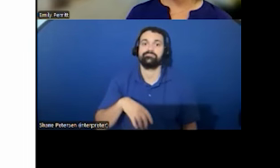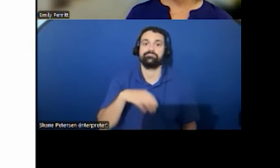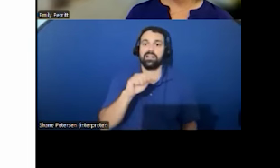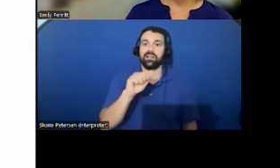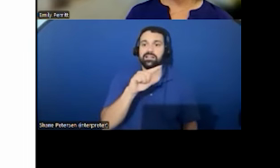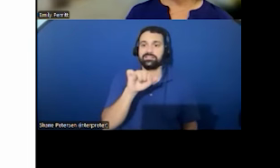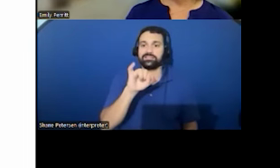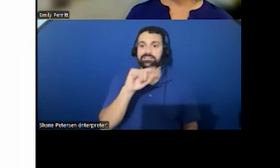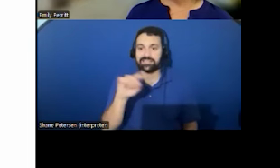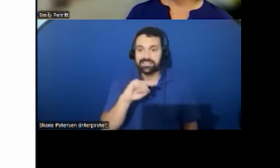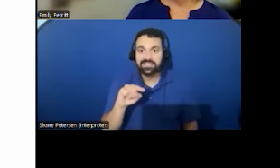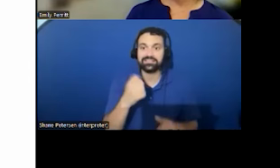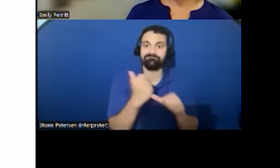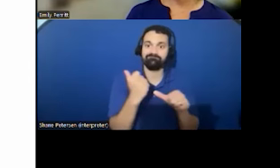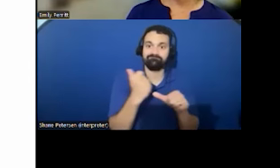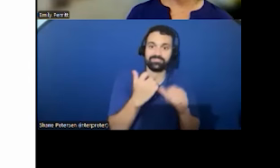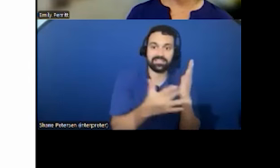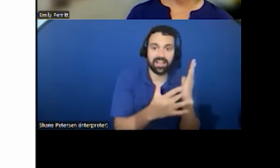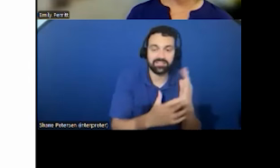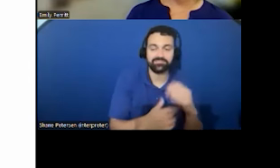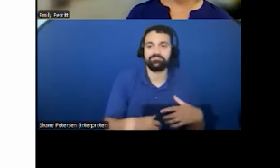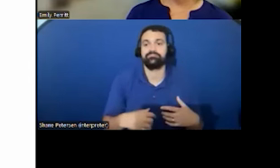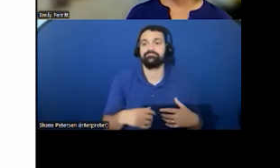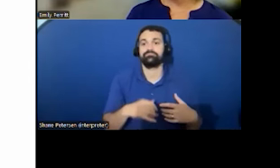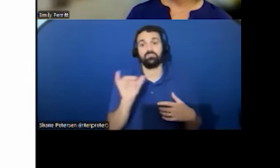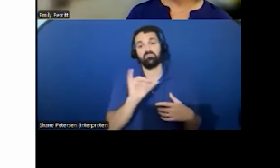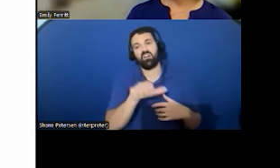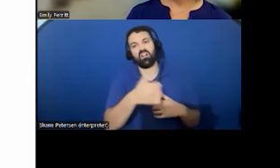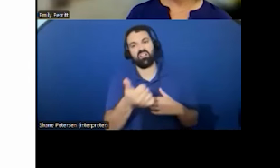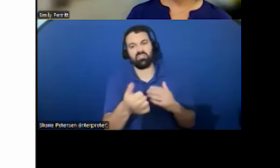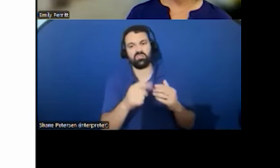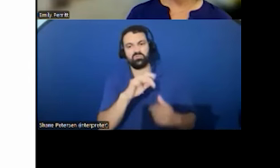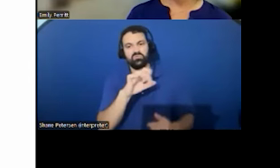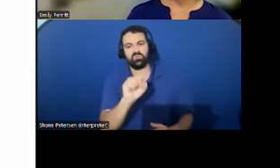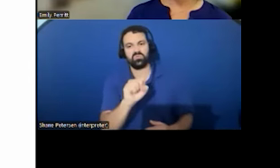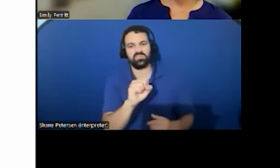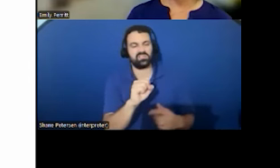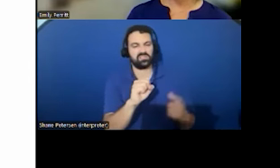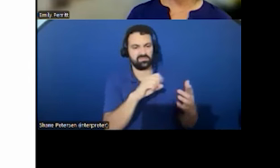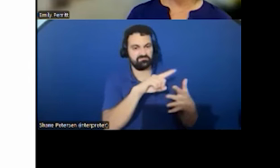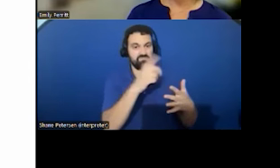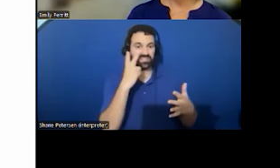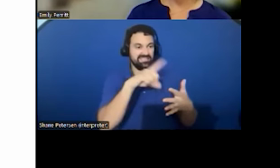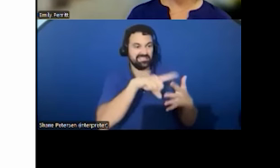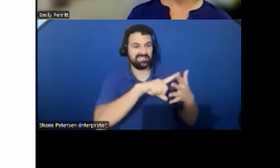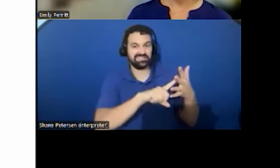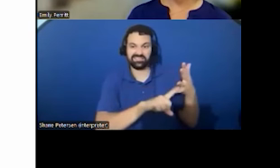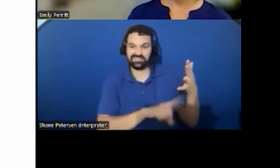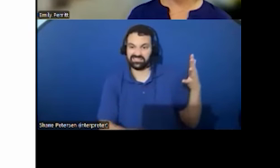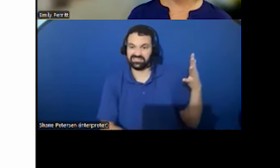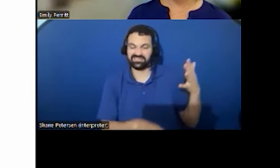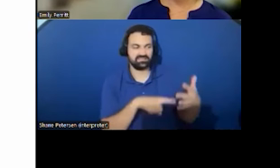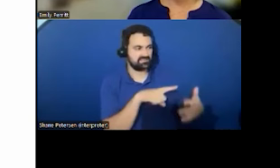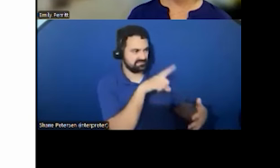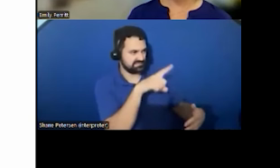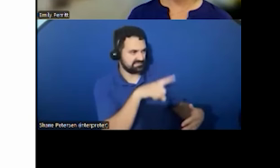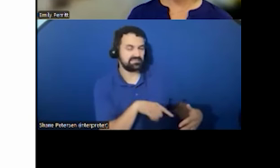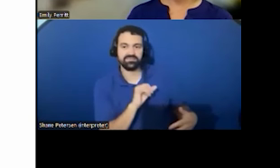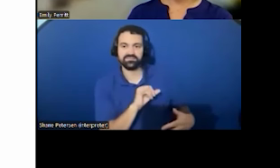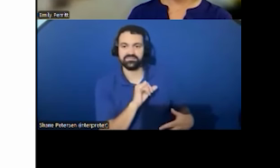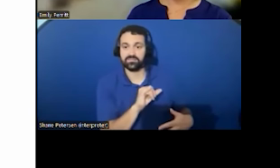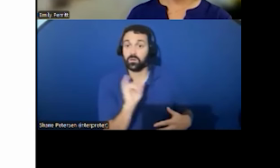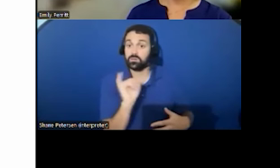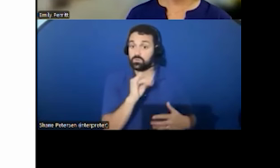technologies, and then the automated tools that they used are these that are listed here. And then furthermore, it's going to tell you